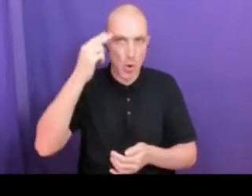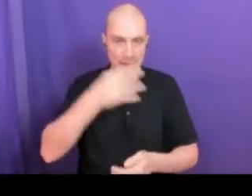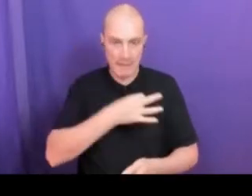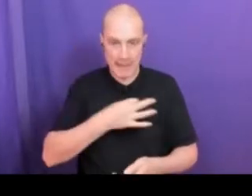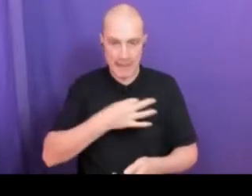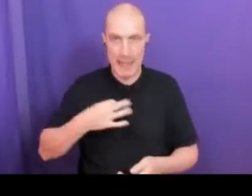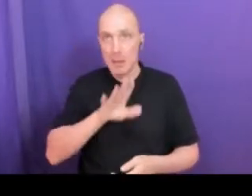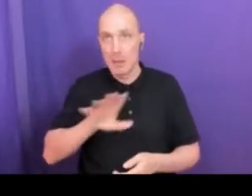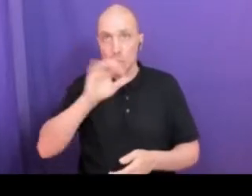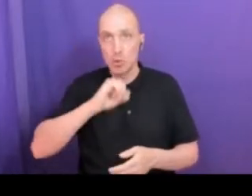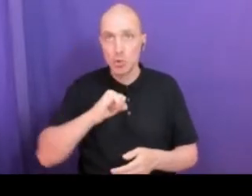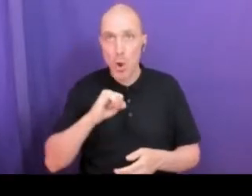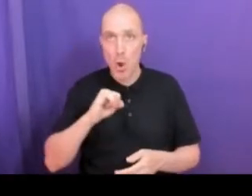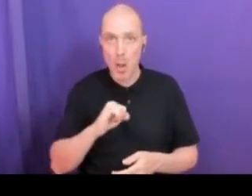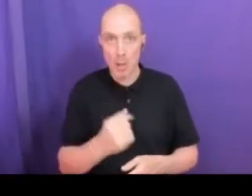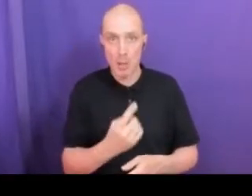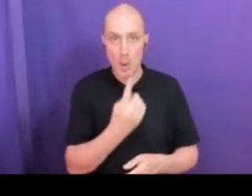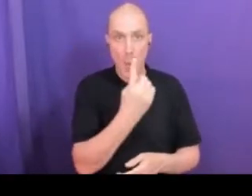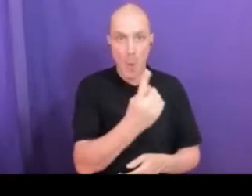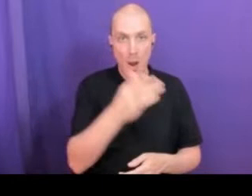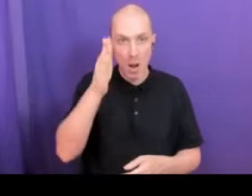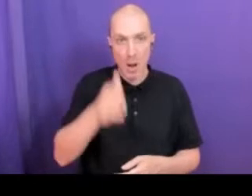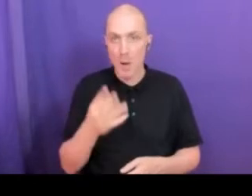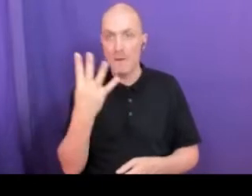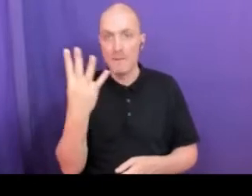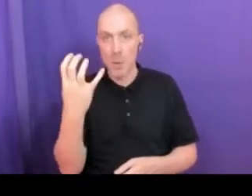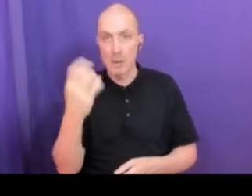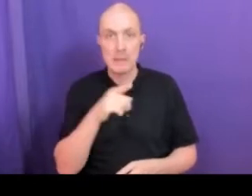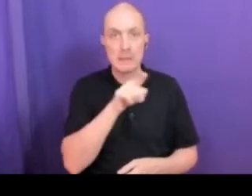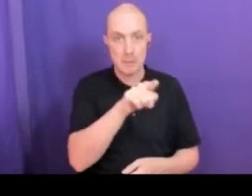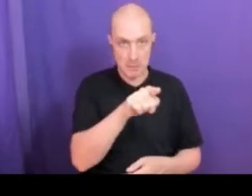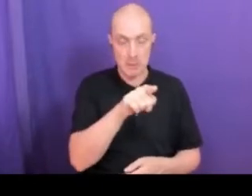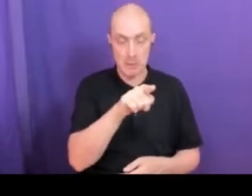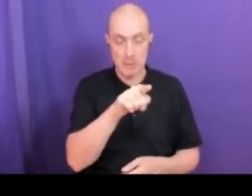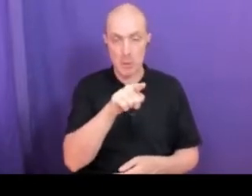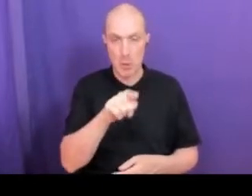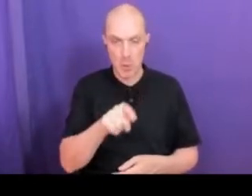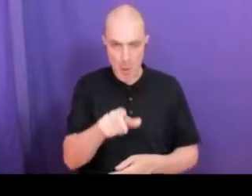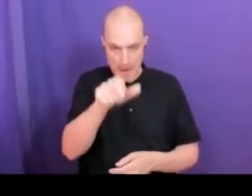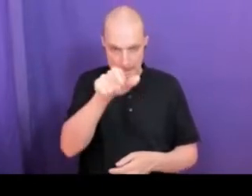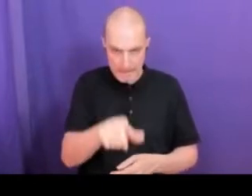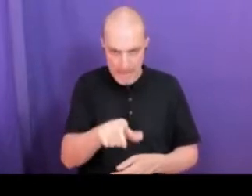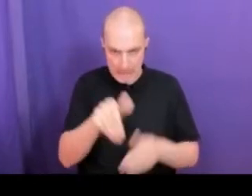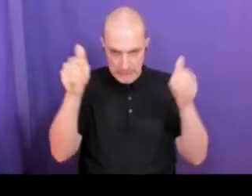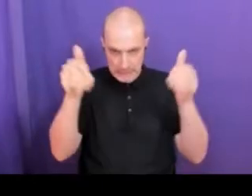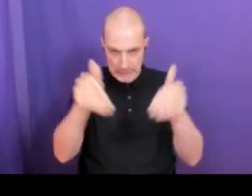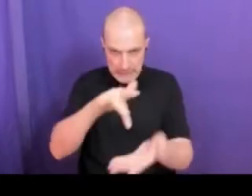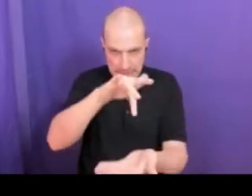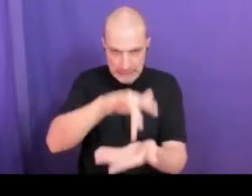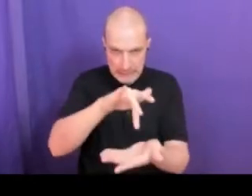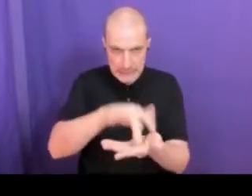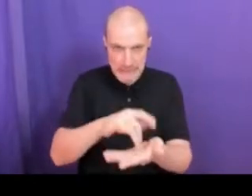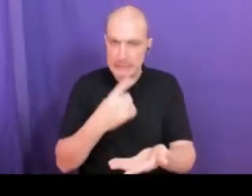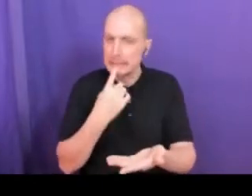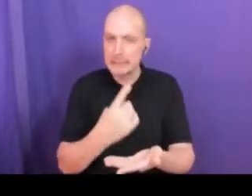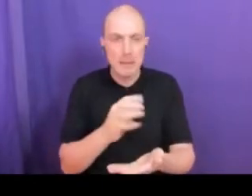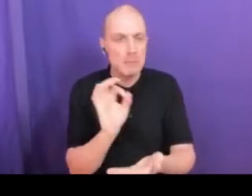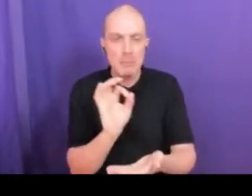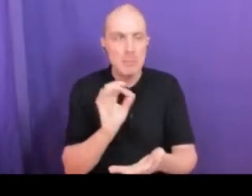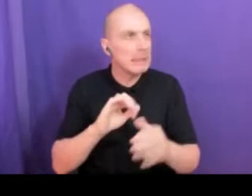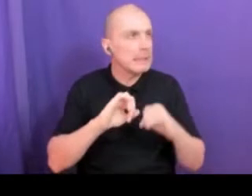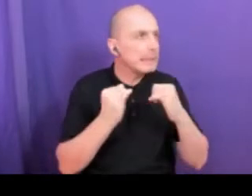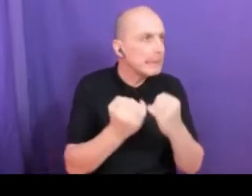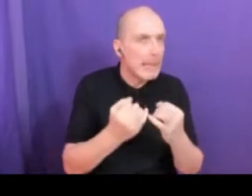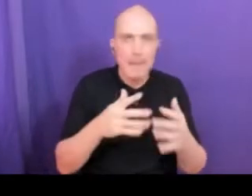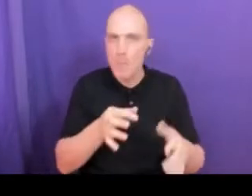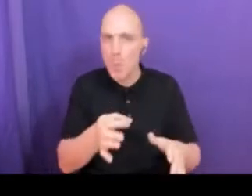health boards said that they use a person-centered approach, so they didn't give us any information about a specific team base or a clinic location, but we do know that